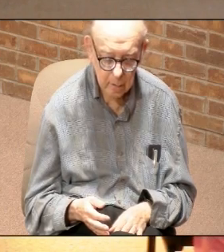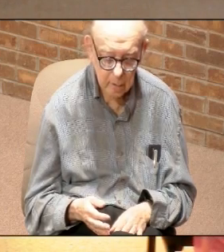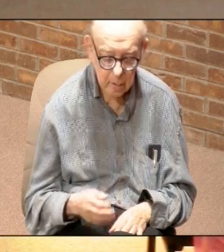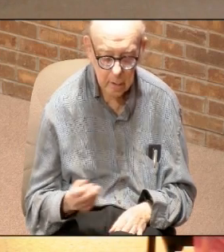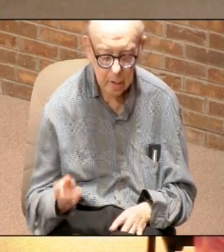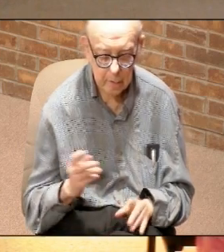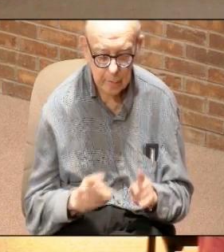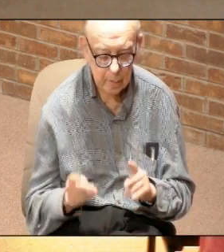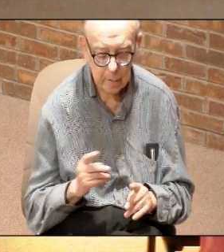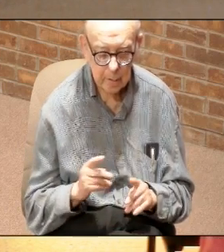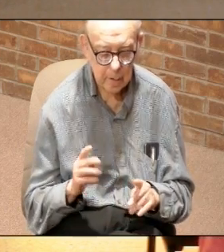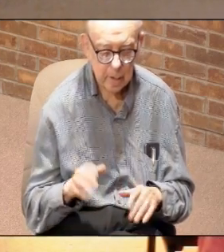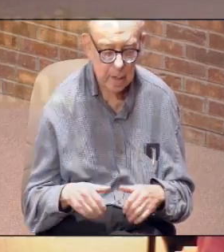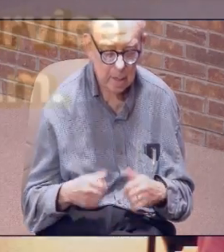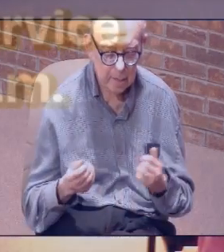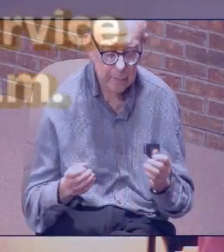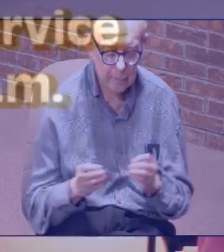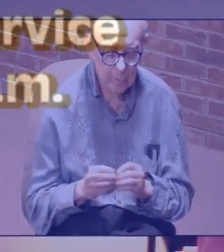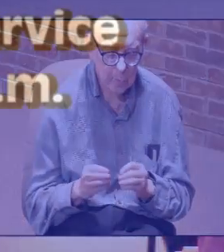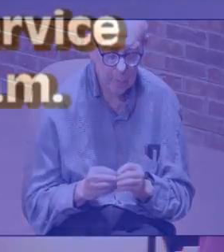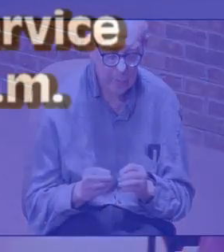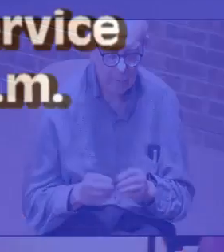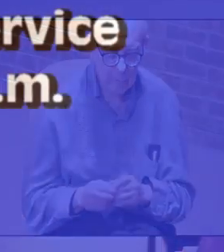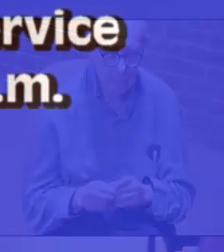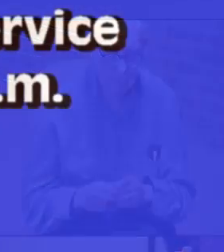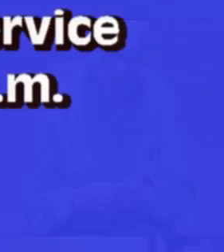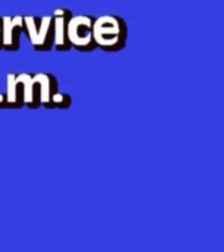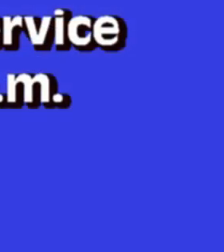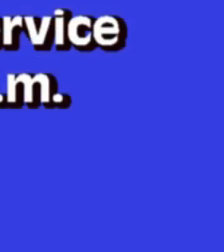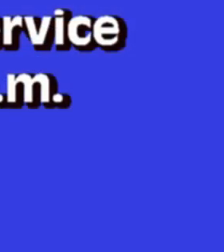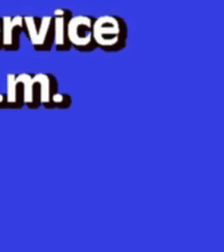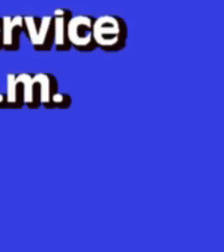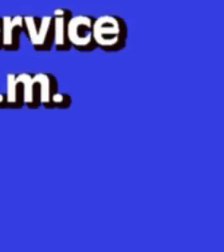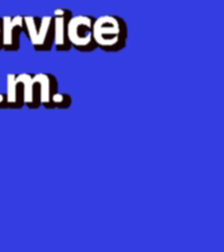so that others can live on through the stories that are there.